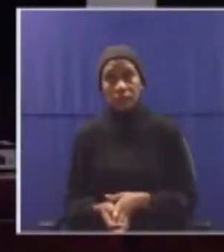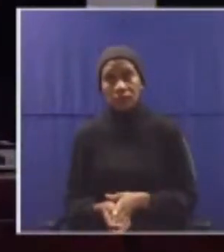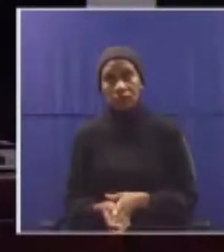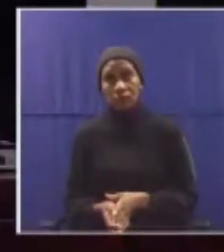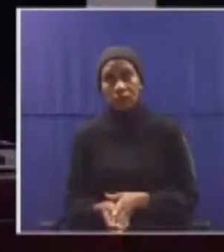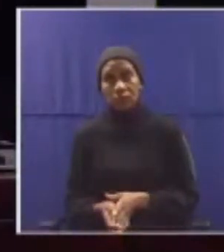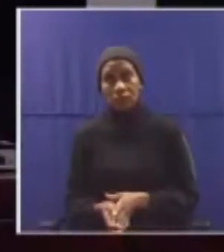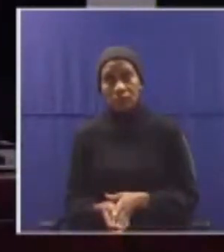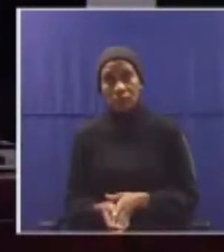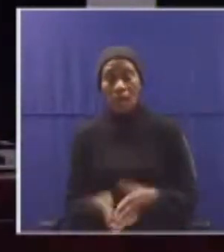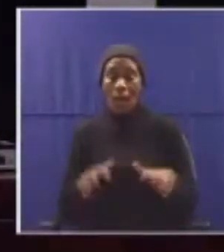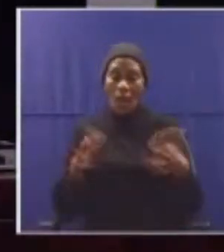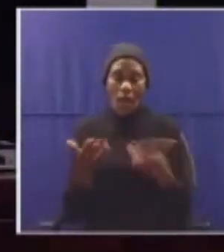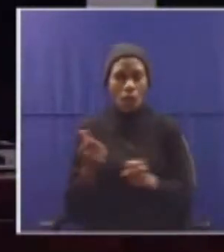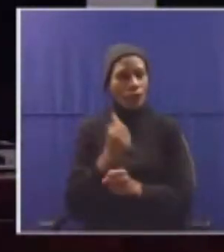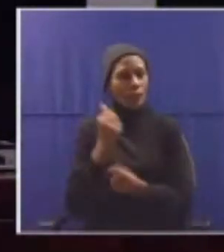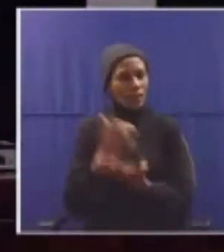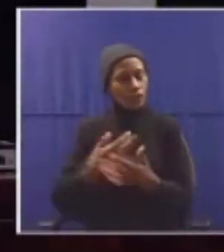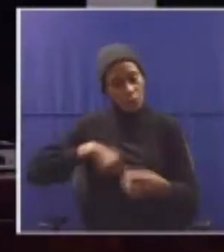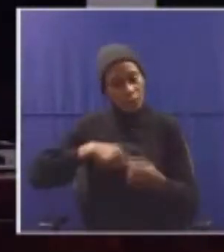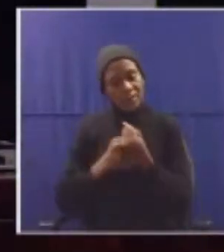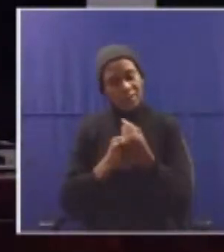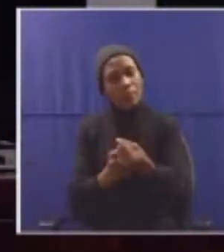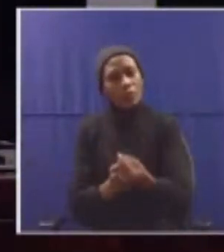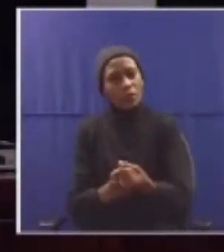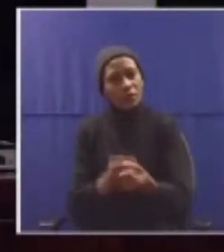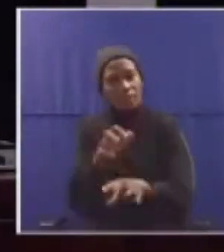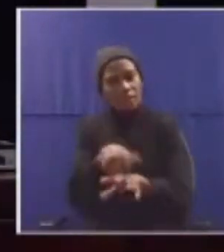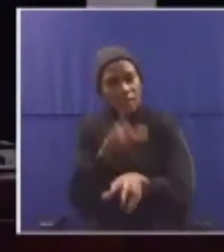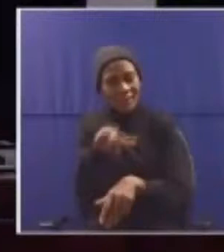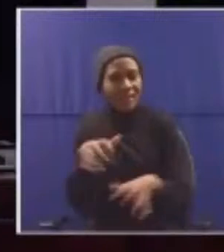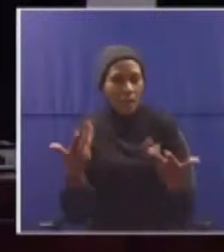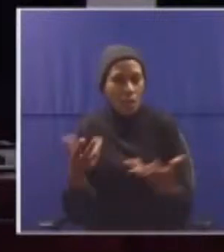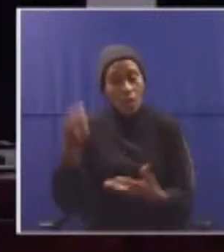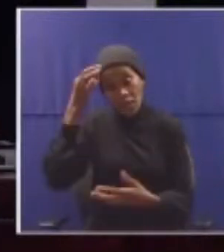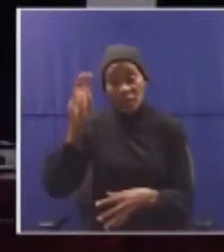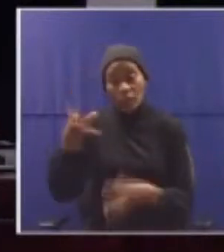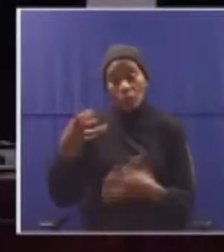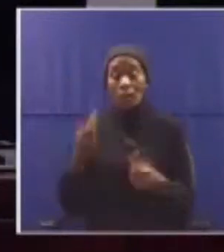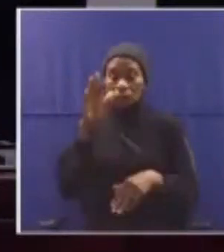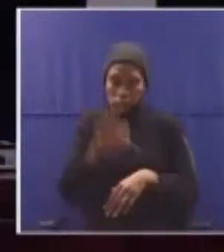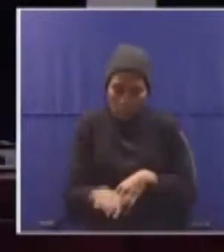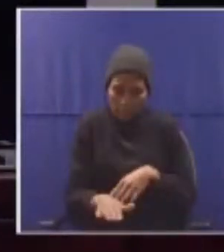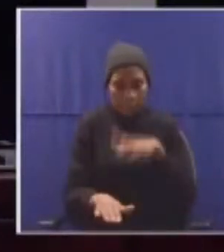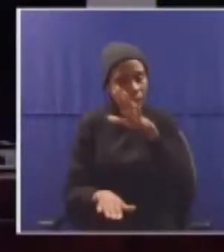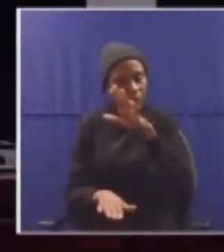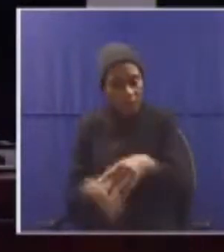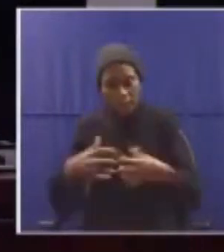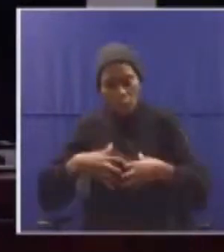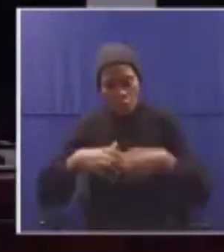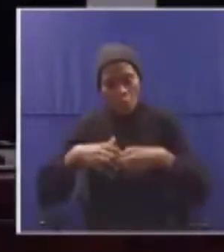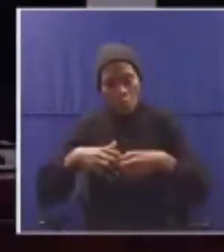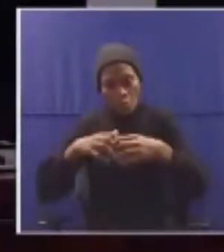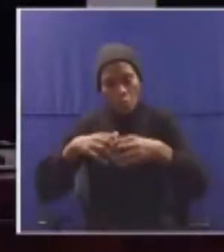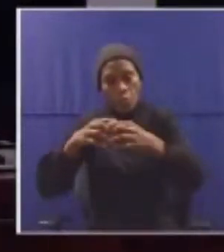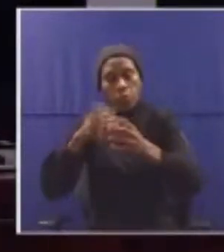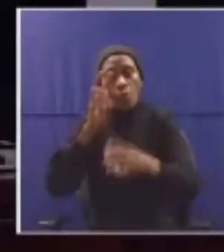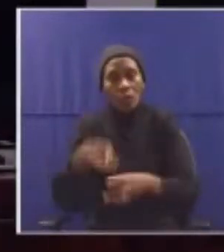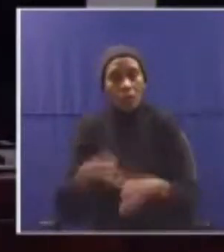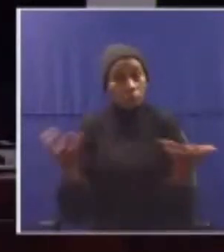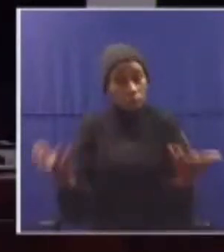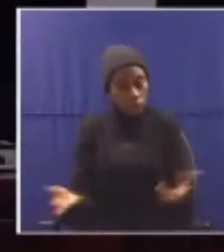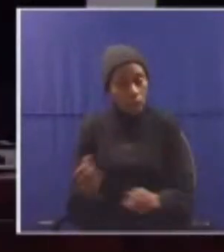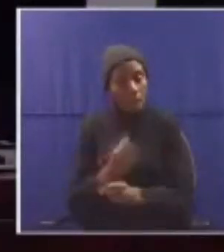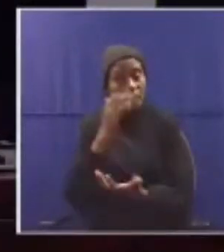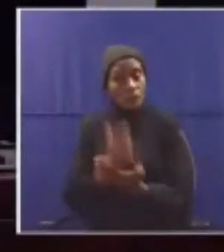as part of comprehensive farmer support, the government will continue to implement steps to capacitate